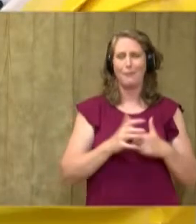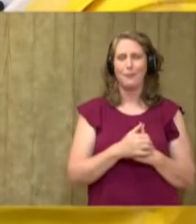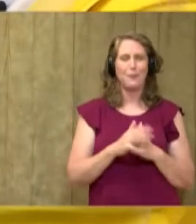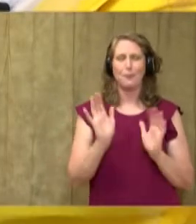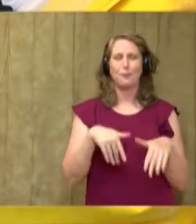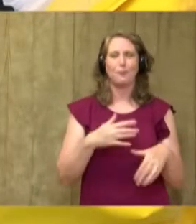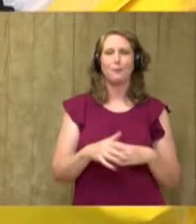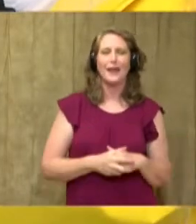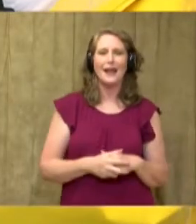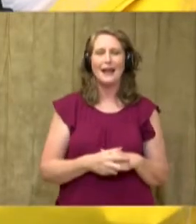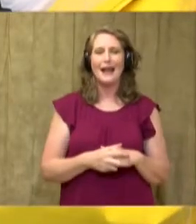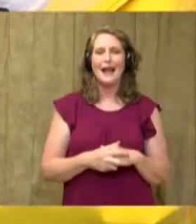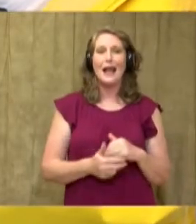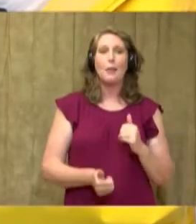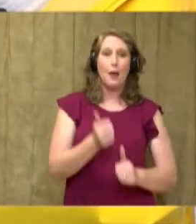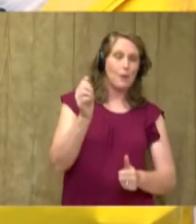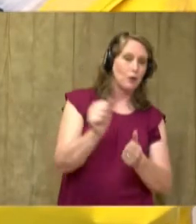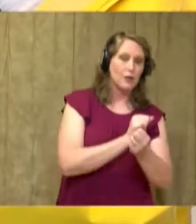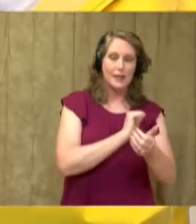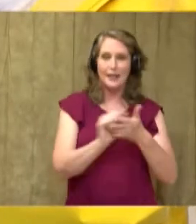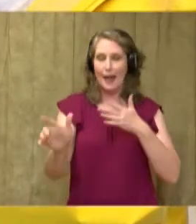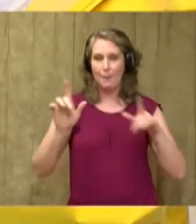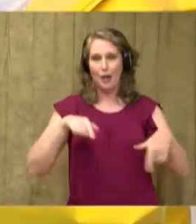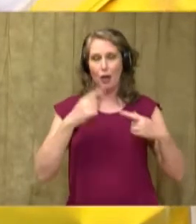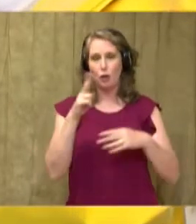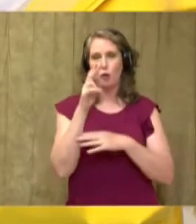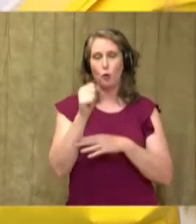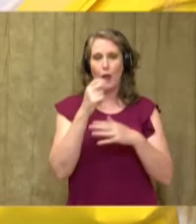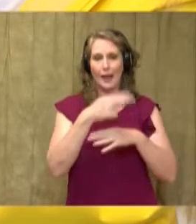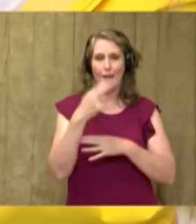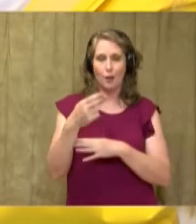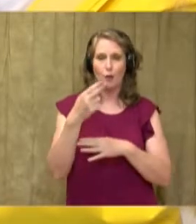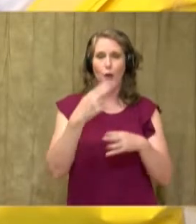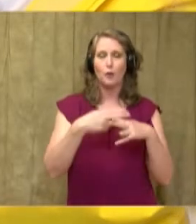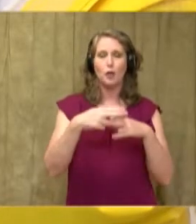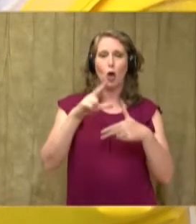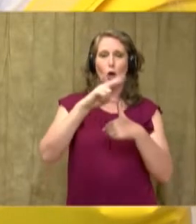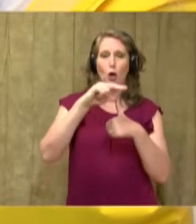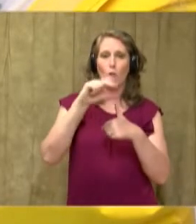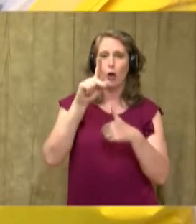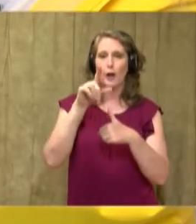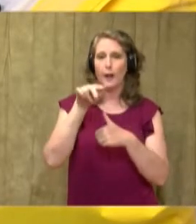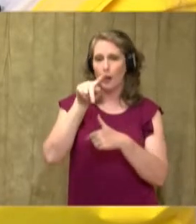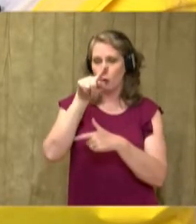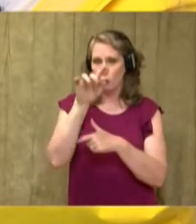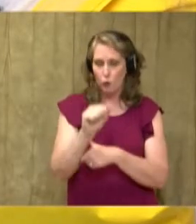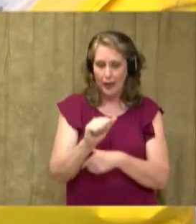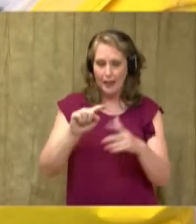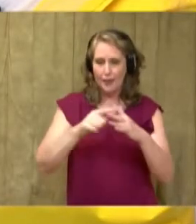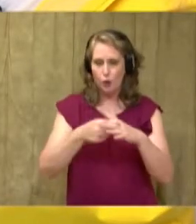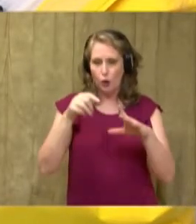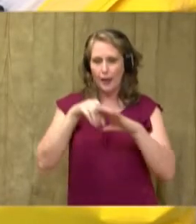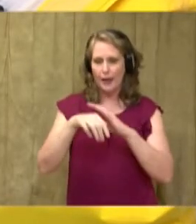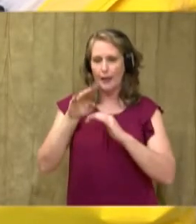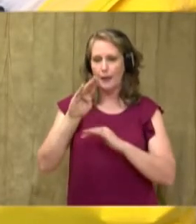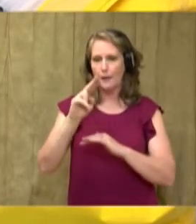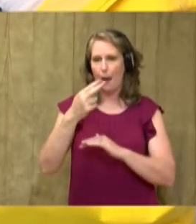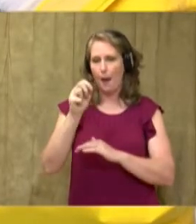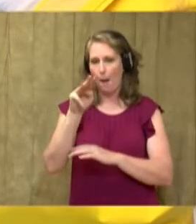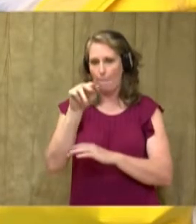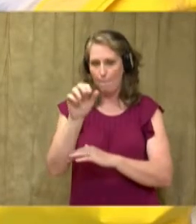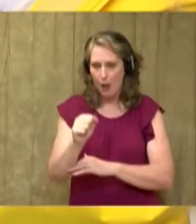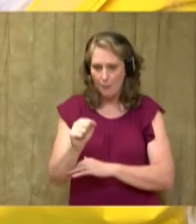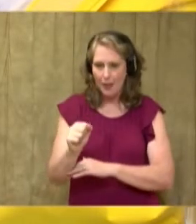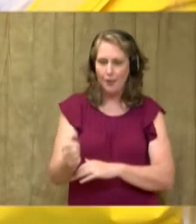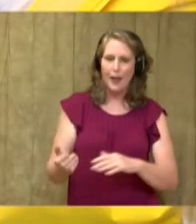go. All right, so the most damaging hurricane in U.S. history was Hurricane Katrina. It started in the Bahamas, then crossed southern Florida